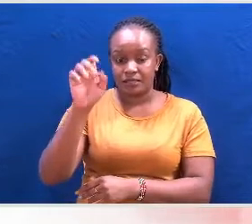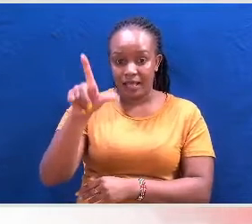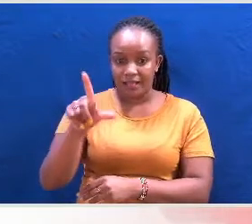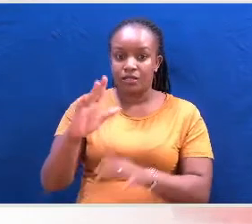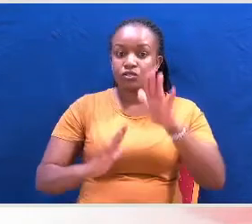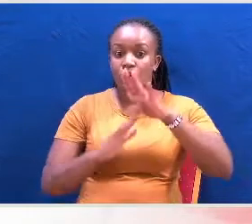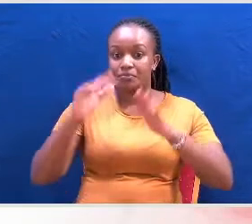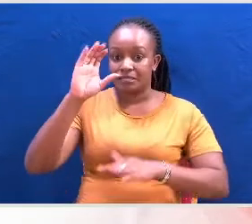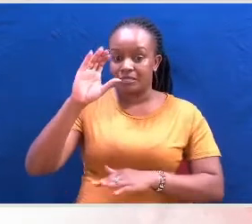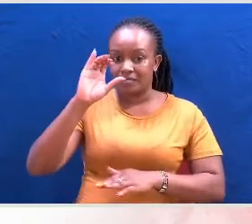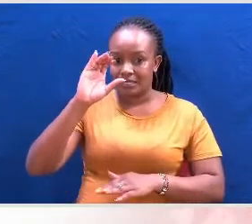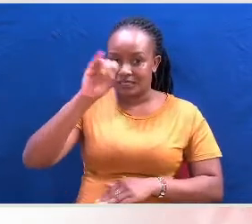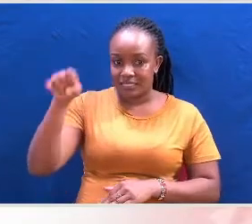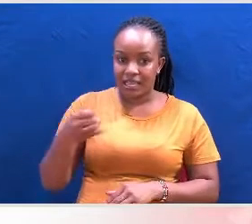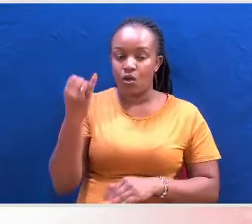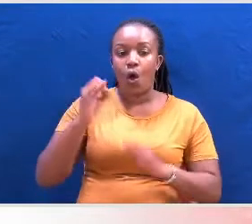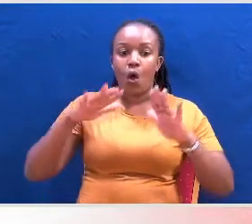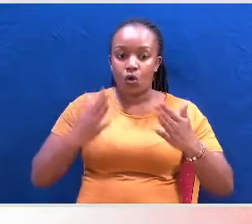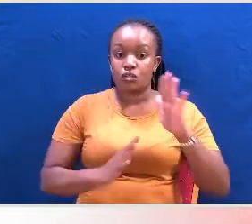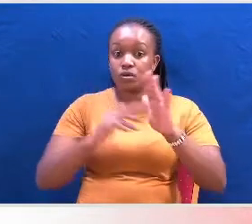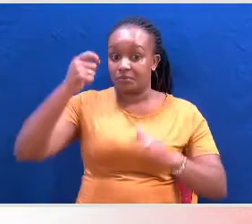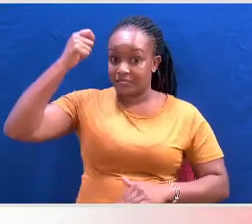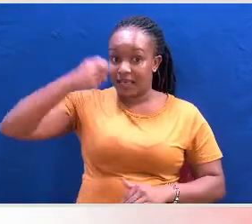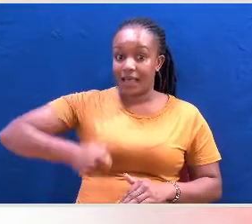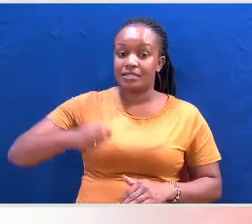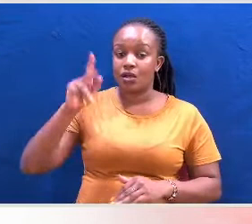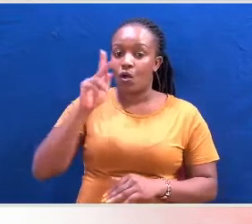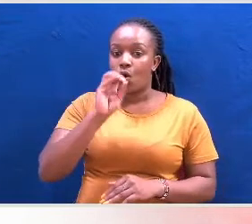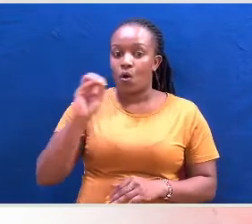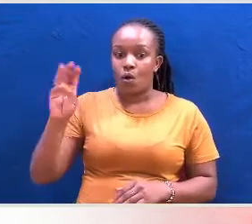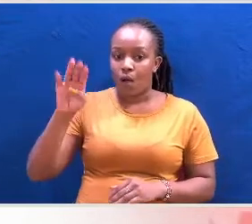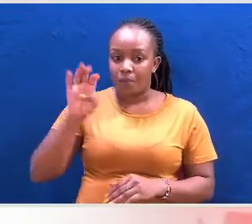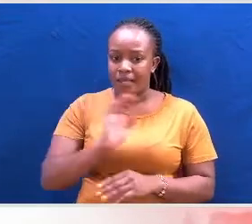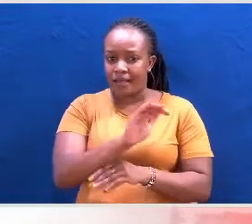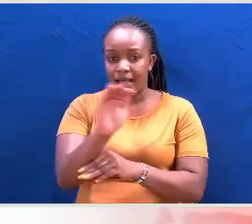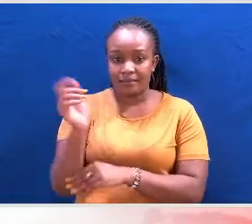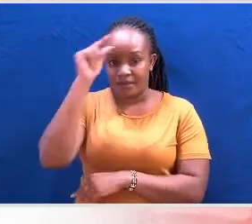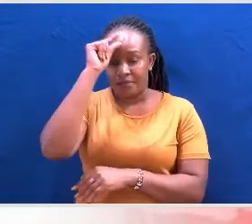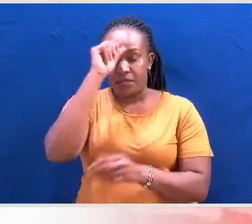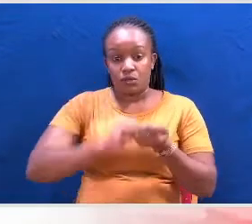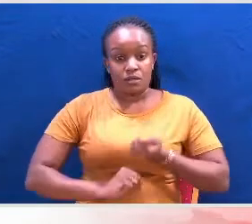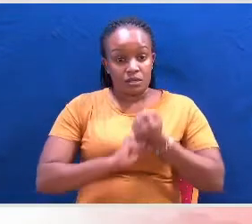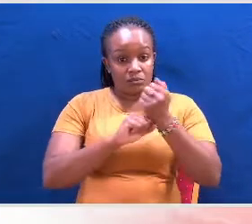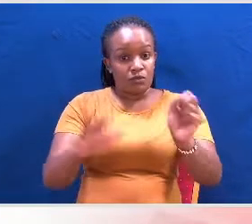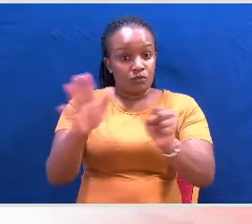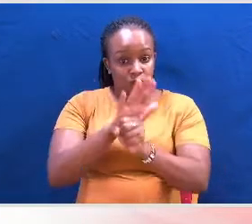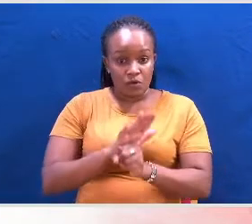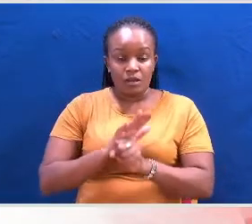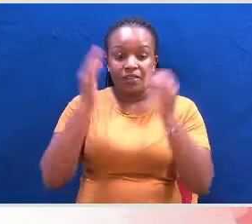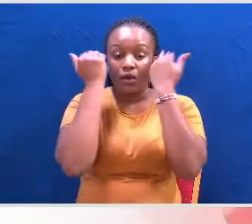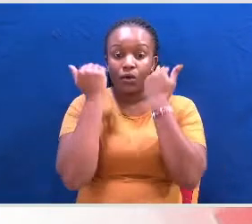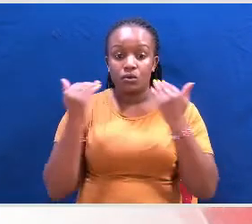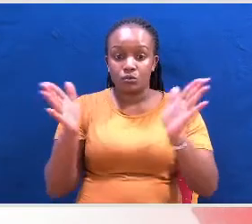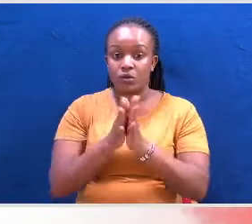has asked Parliament to consider implementing the formation of a judiciary fund that will help in solving the sibling